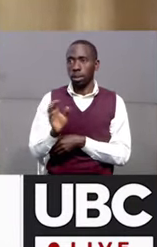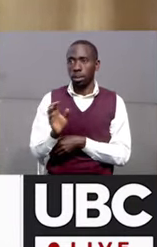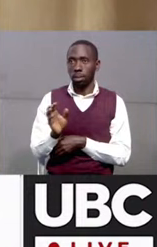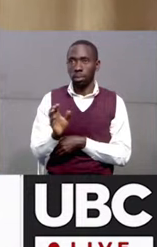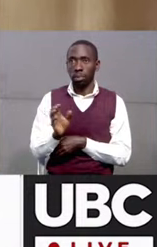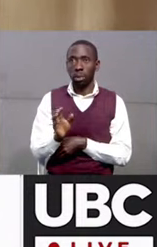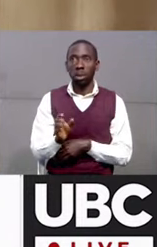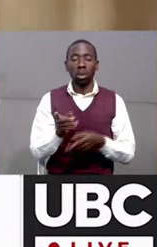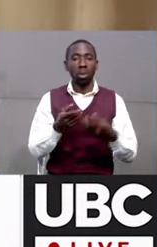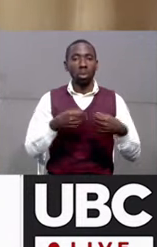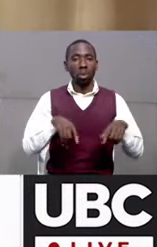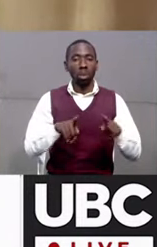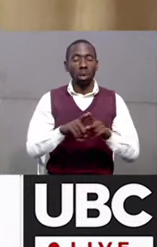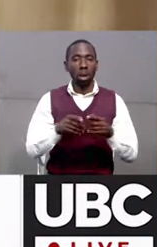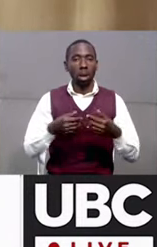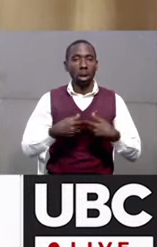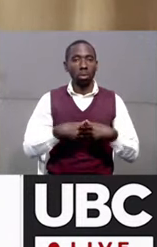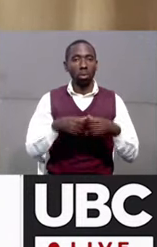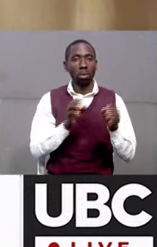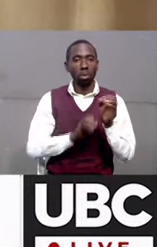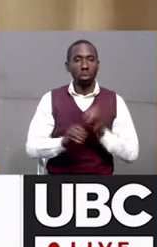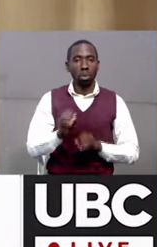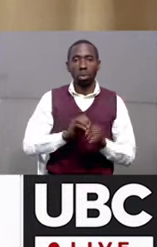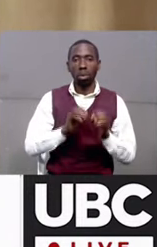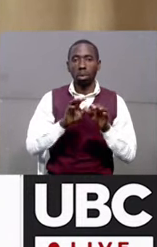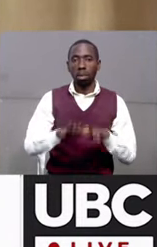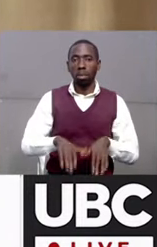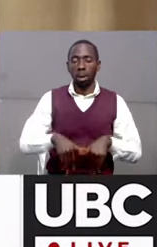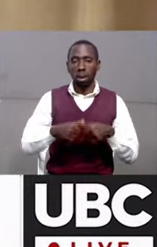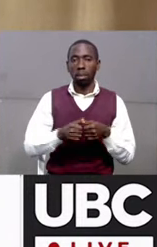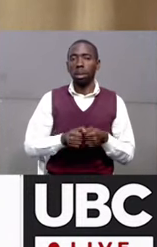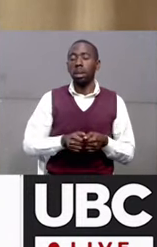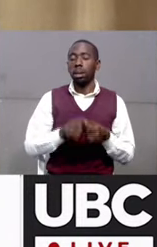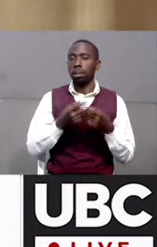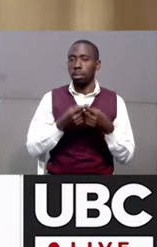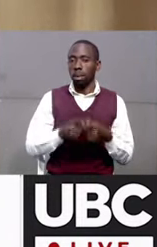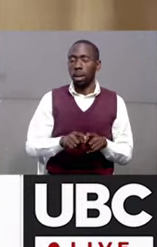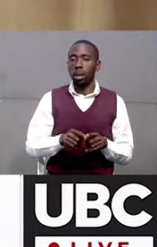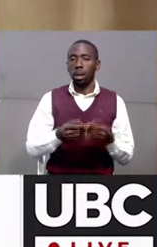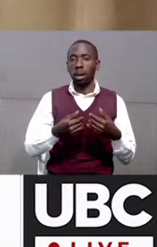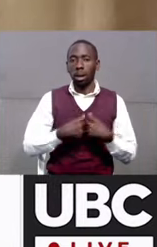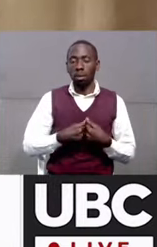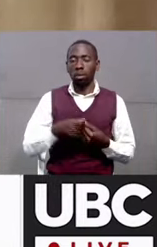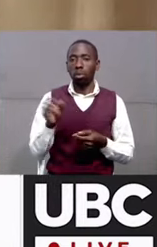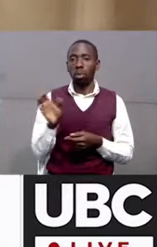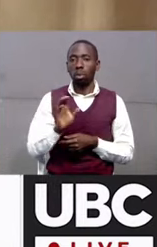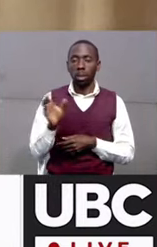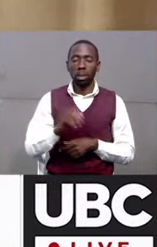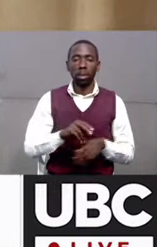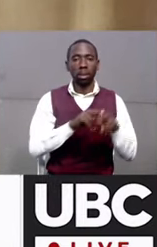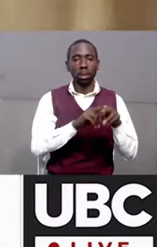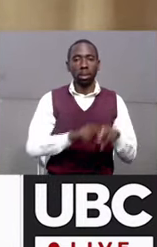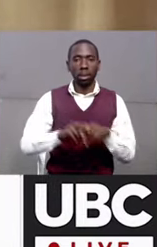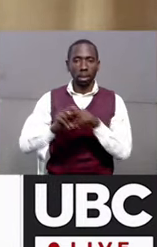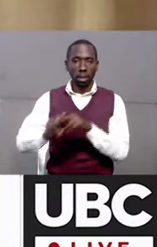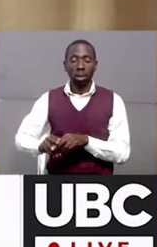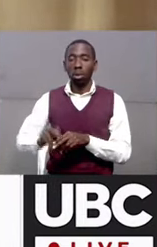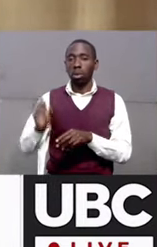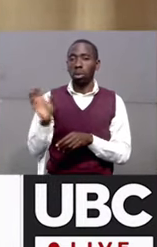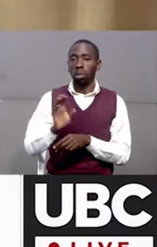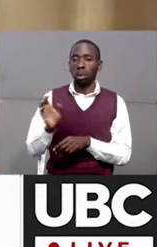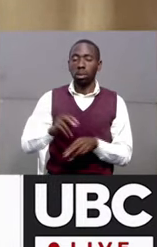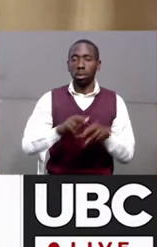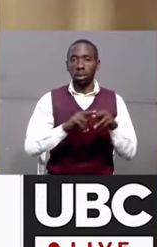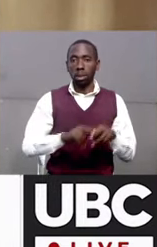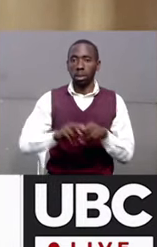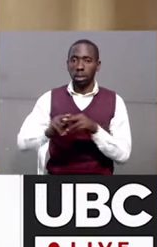There will be no house sitting, but there will be committee sitting. Committees will be sitting, but the